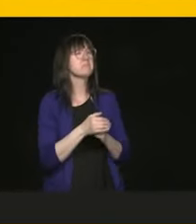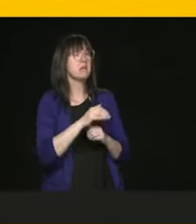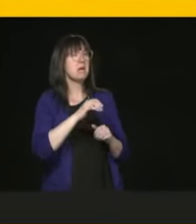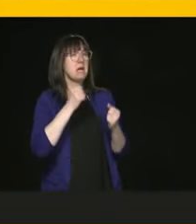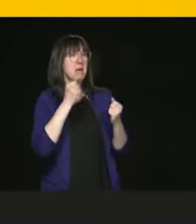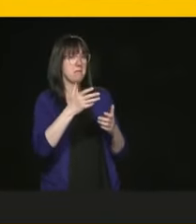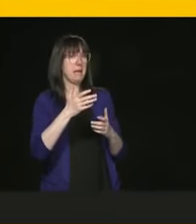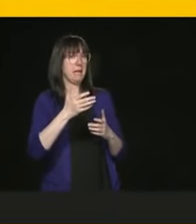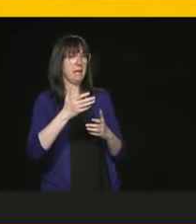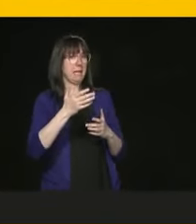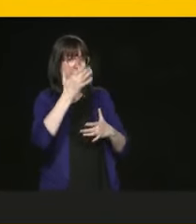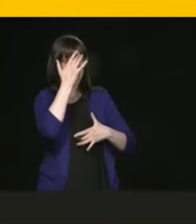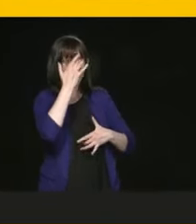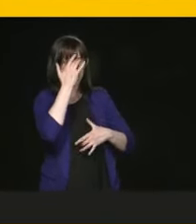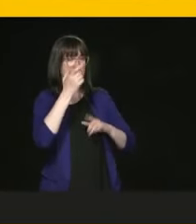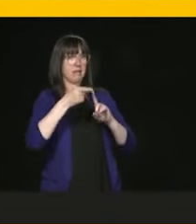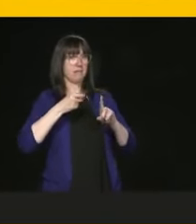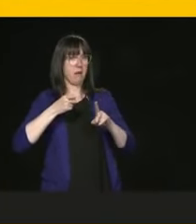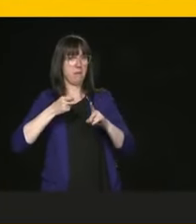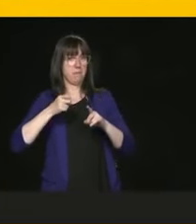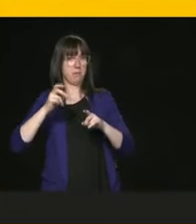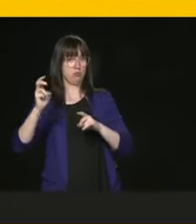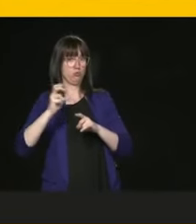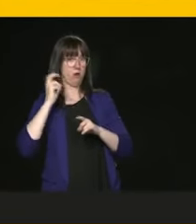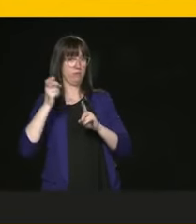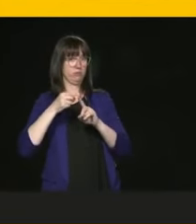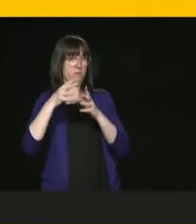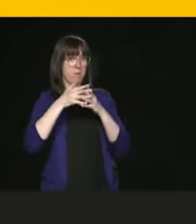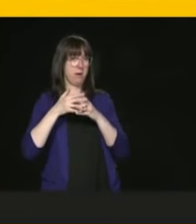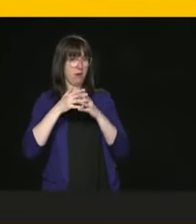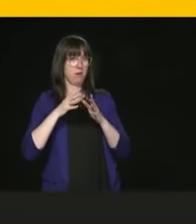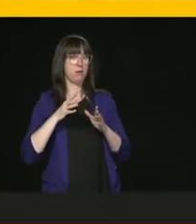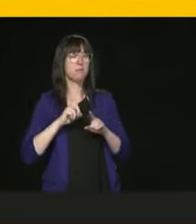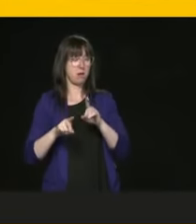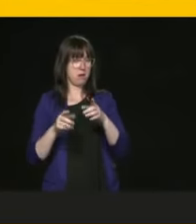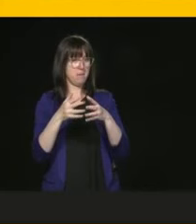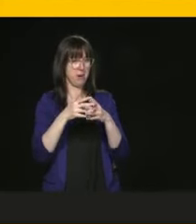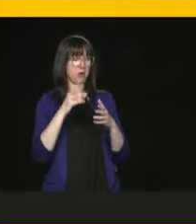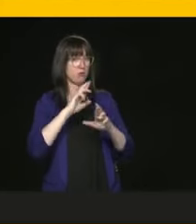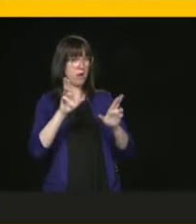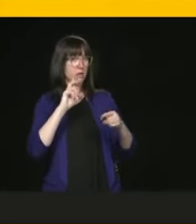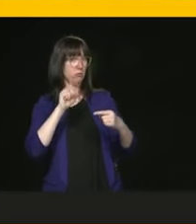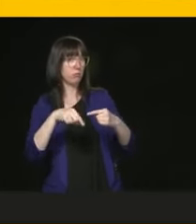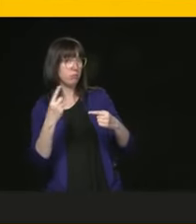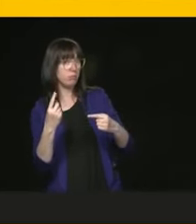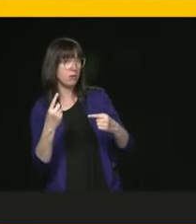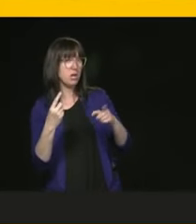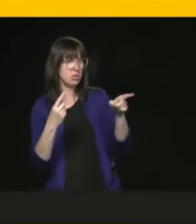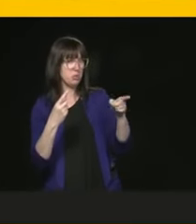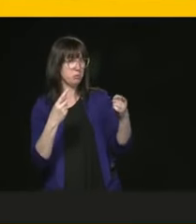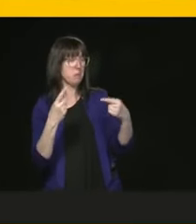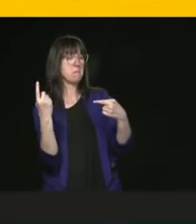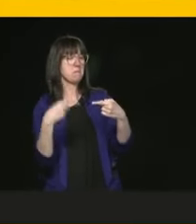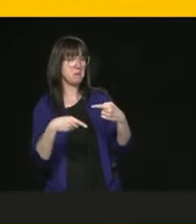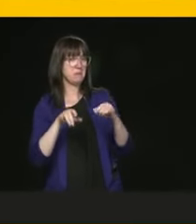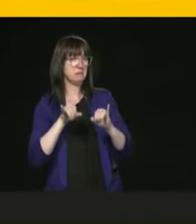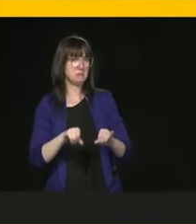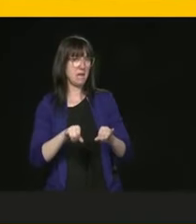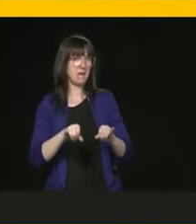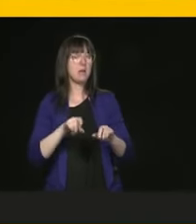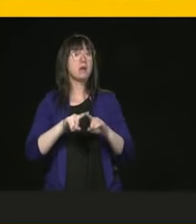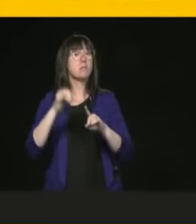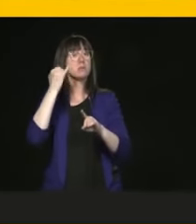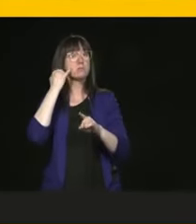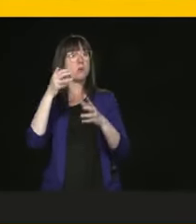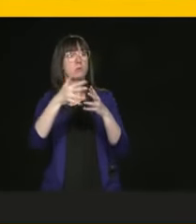returning from the U.S. Trump's talked continuously about reopening the U.S. You said today the border agreement's going to stay in place, but if the U.S. does loosen some restrictions